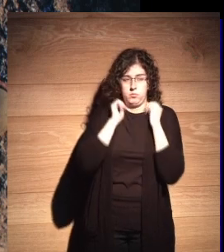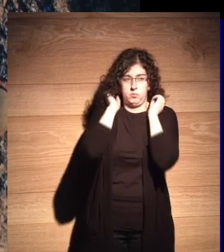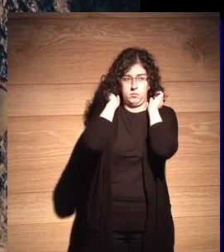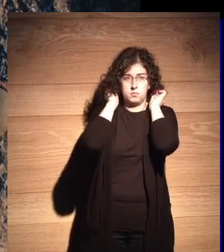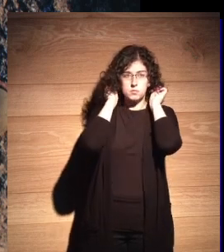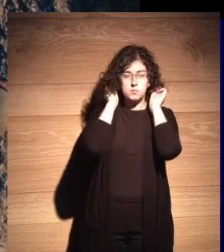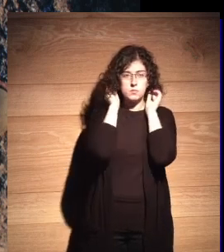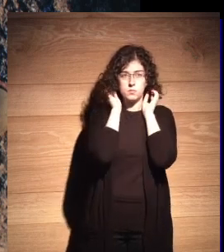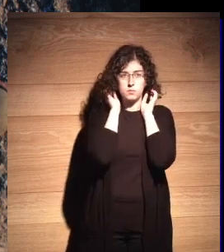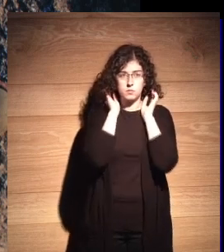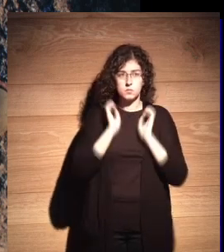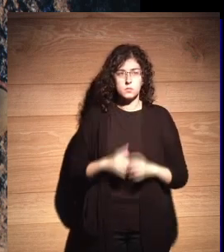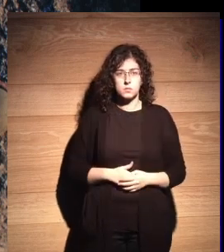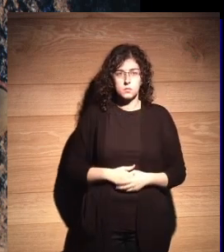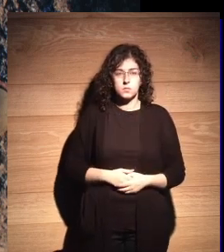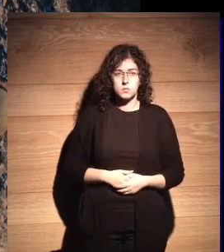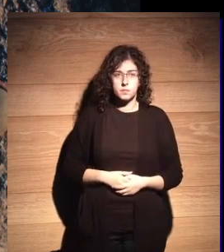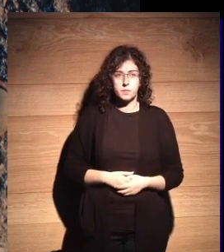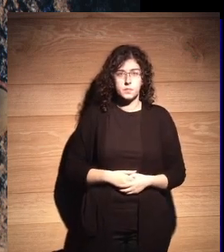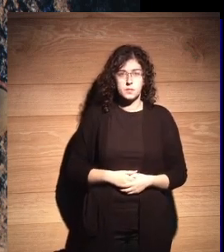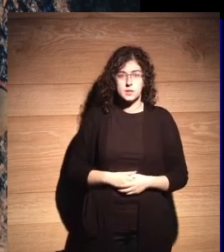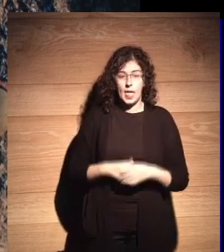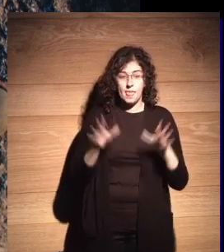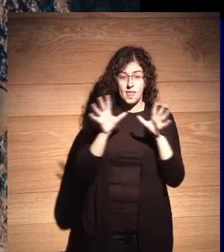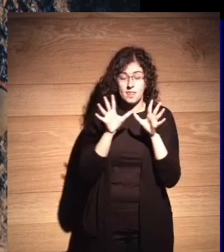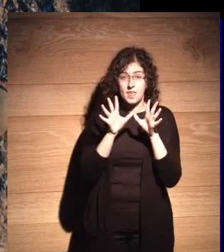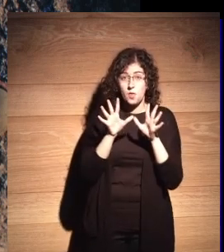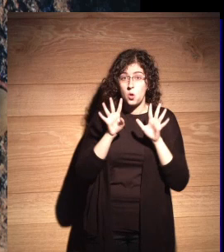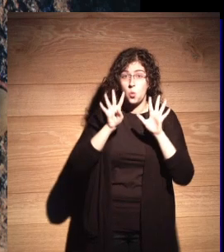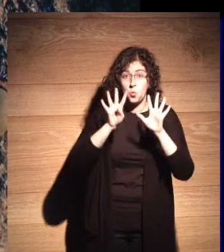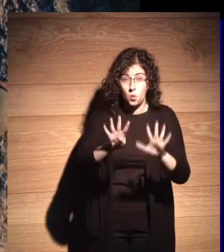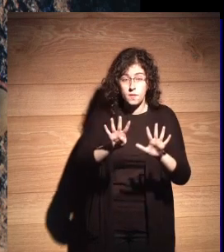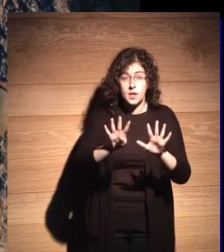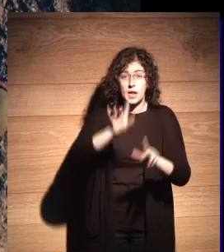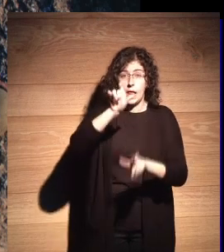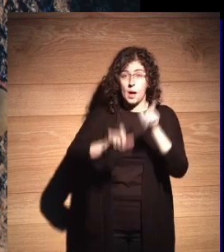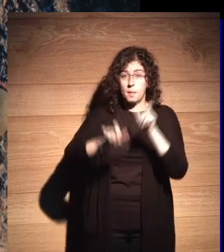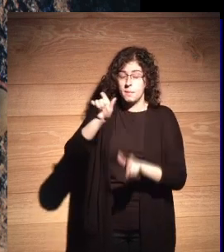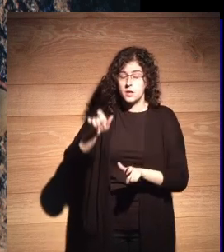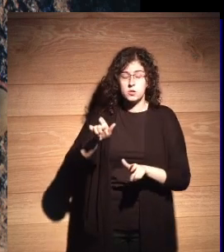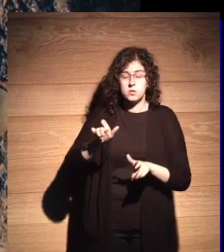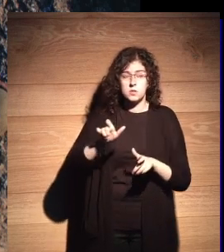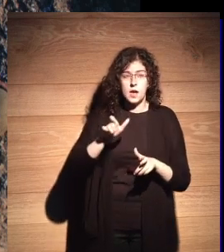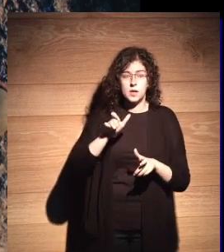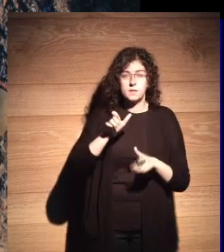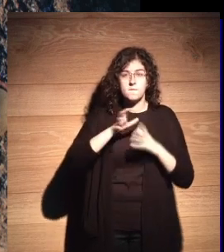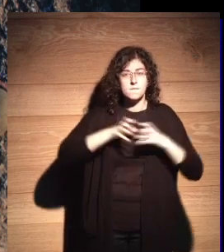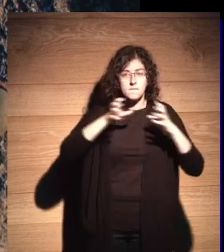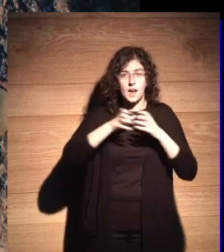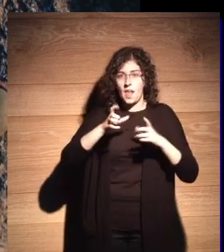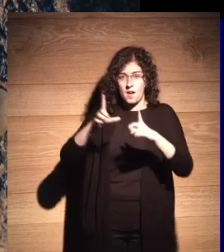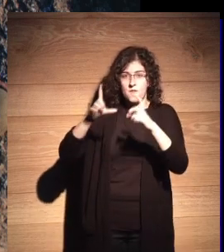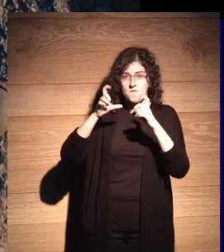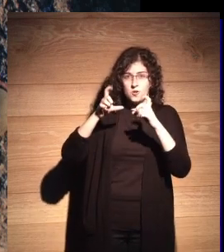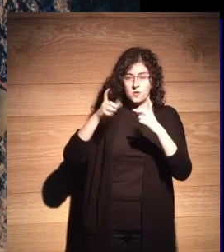times out of 10 people are willing to be photographed, and again, if you have to assume